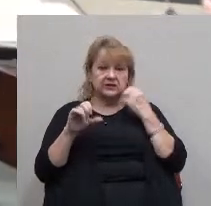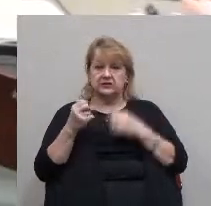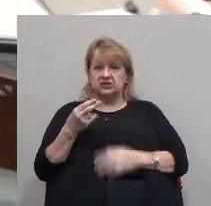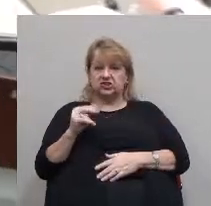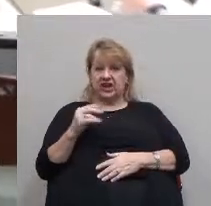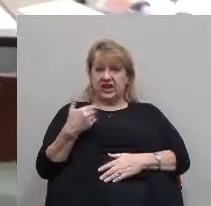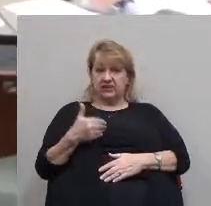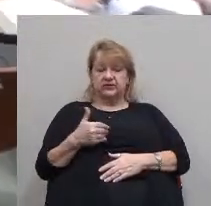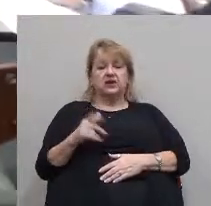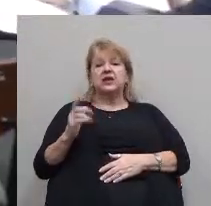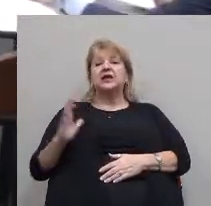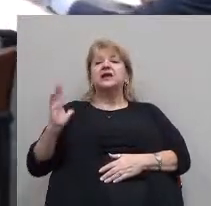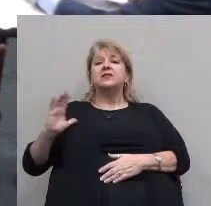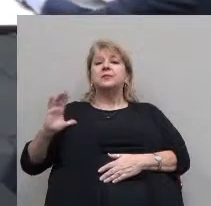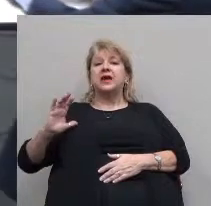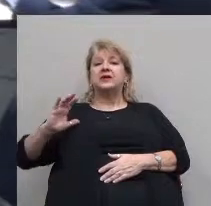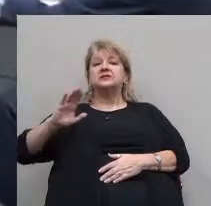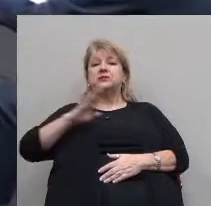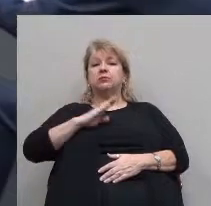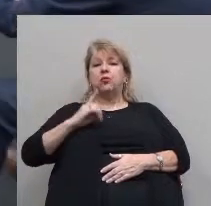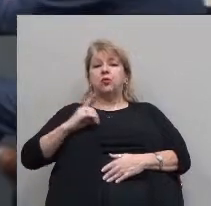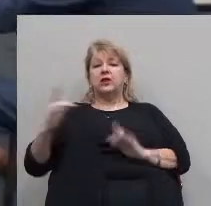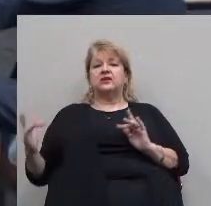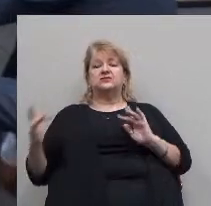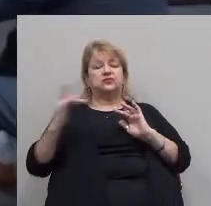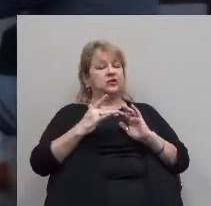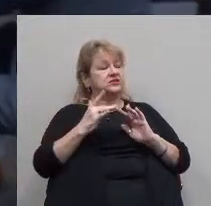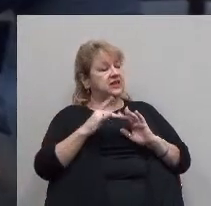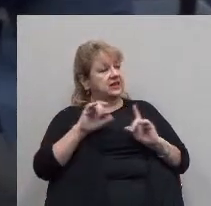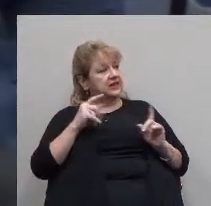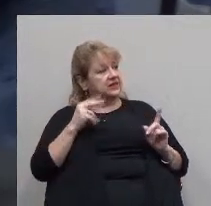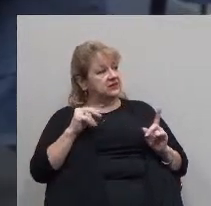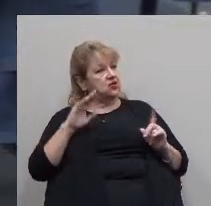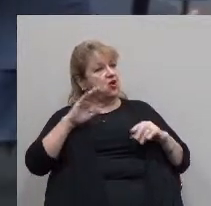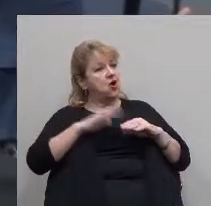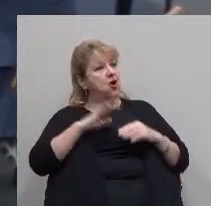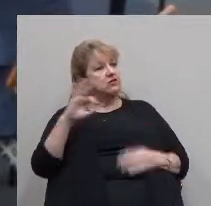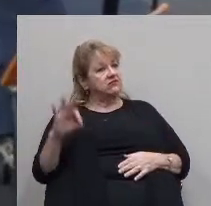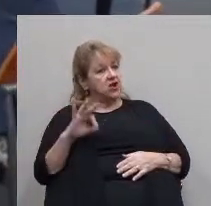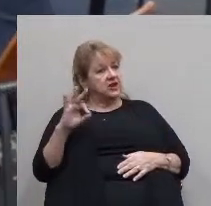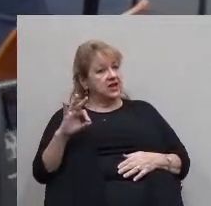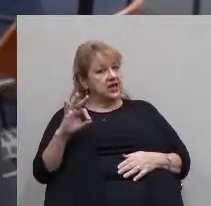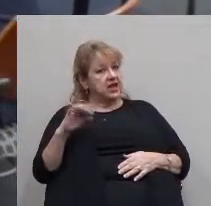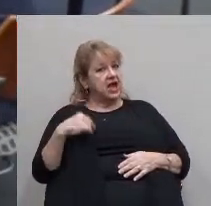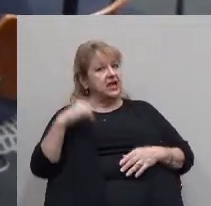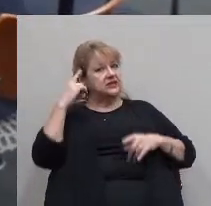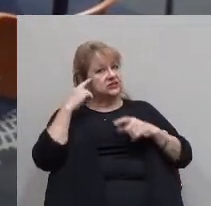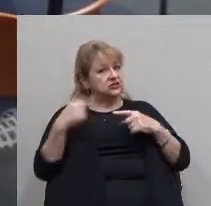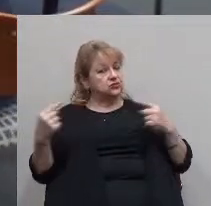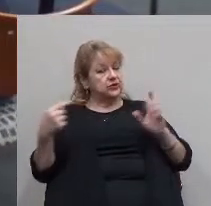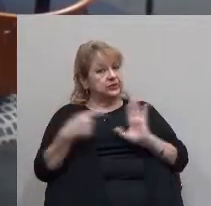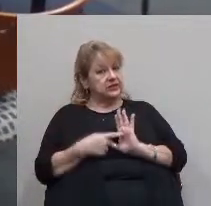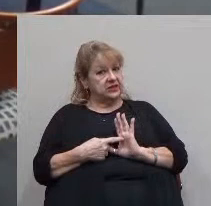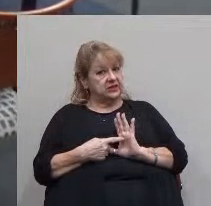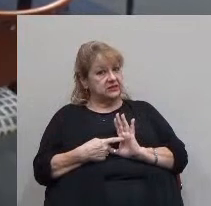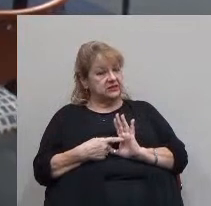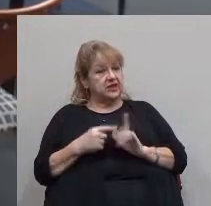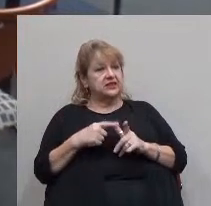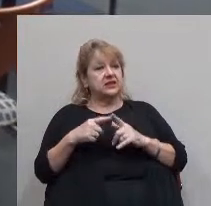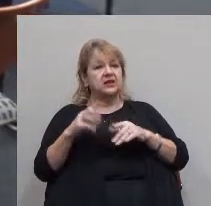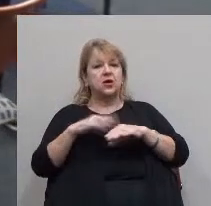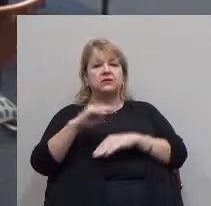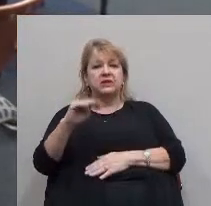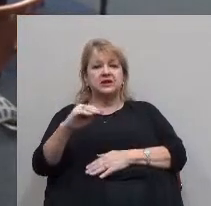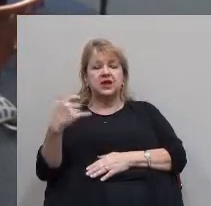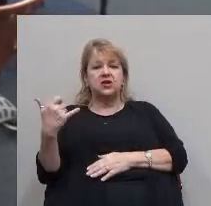board members had reached out to Ethan and said, on the Friday, I disagree with this, and then on the